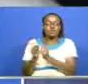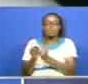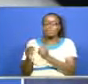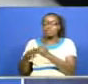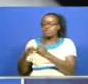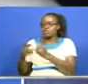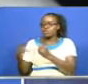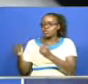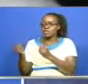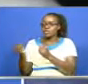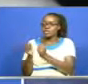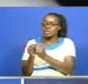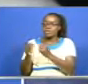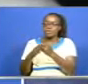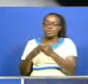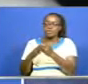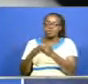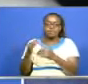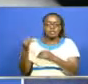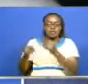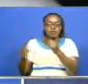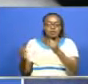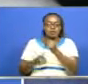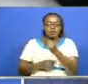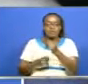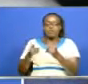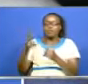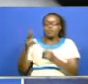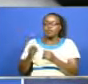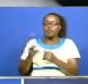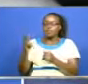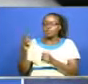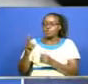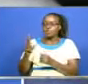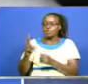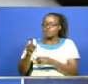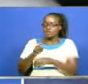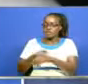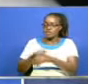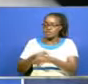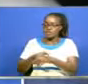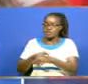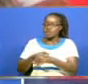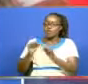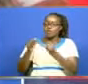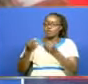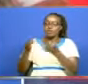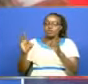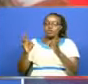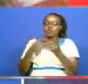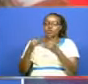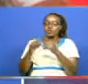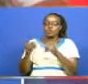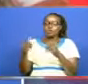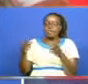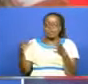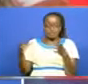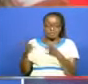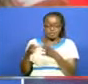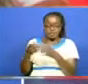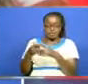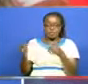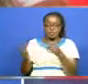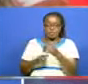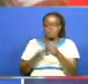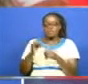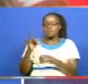Aubameyang's contract was due to expire at the end of the 2020-21 season, meaning he would have been free to talk to other clubs from January.